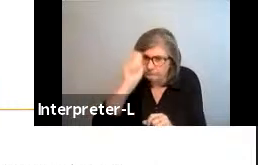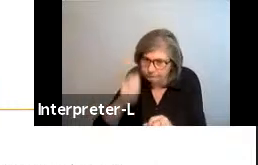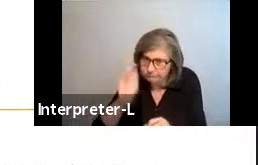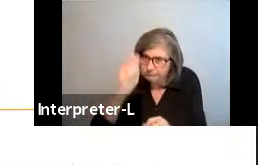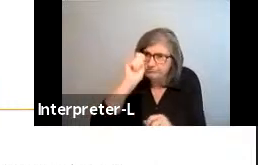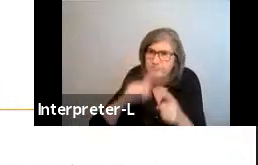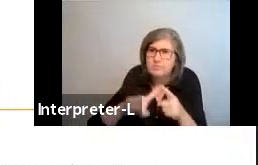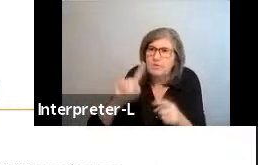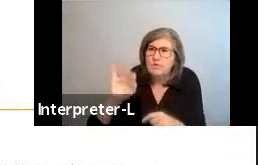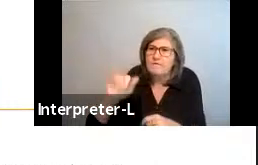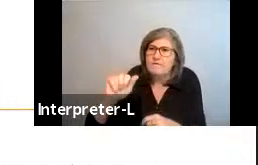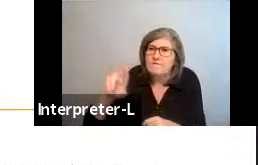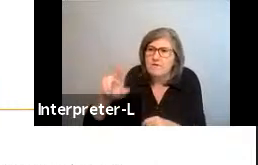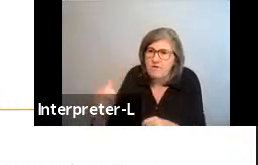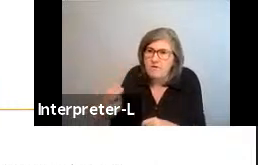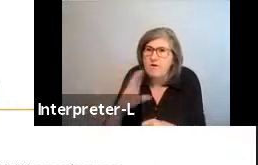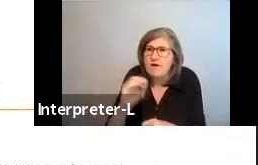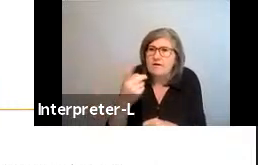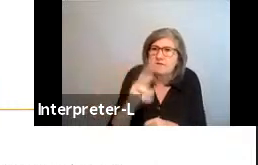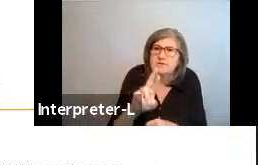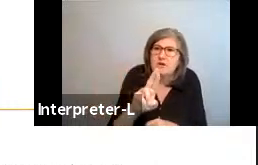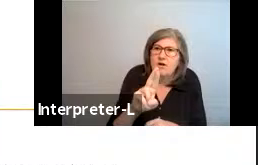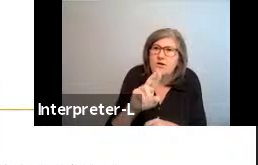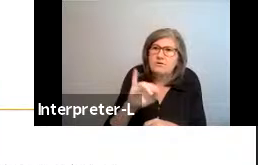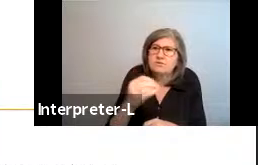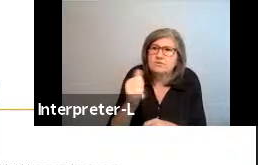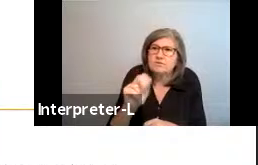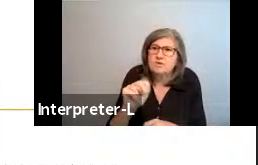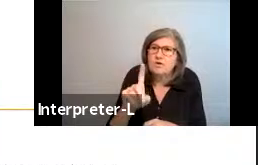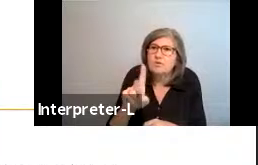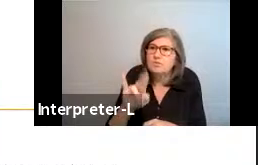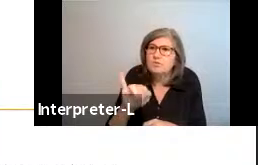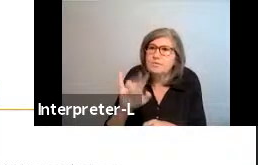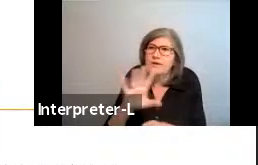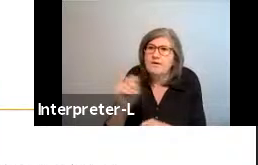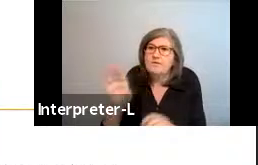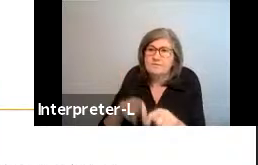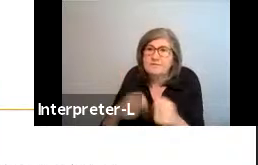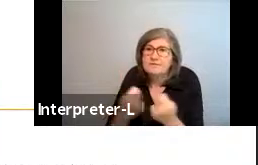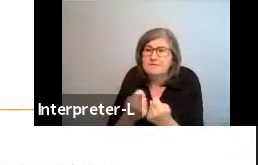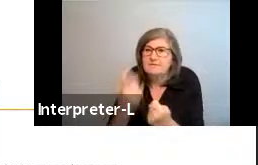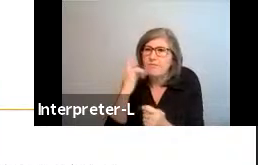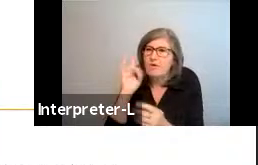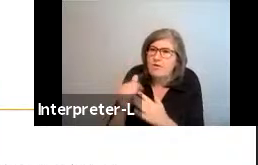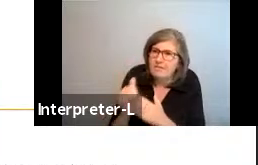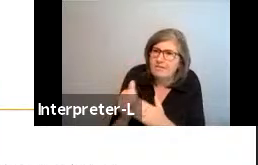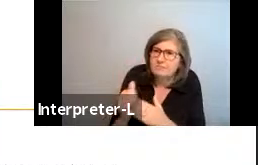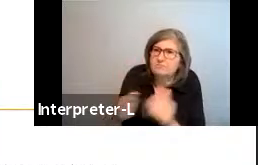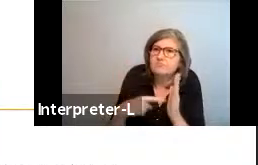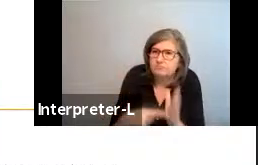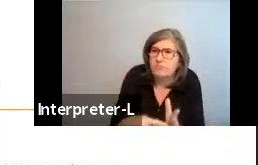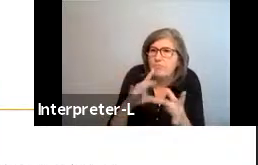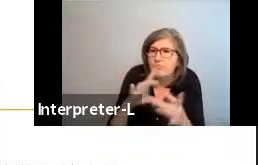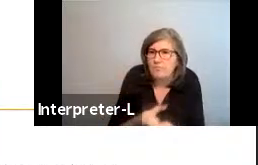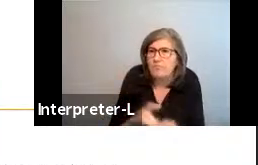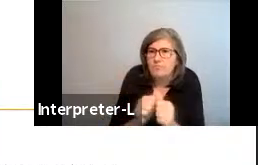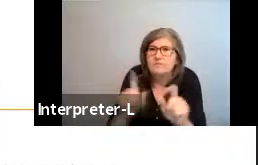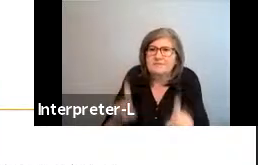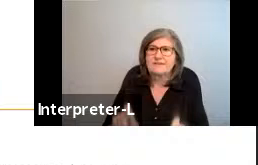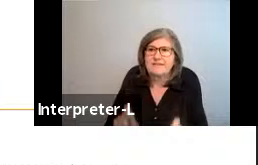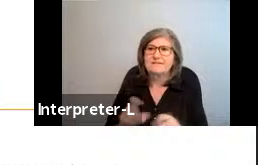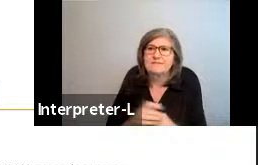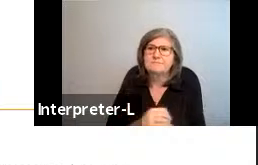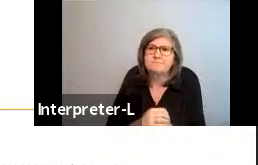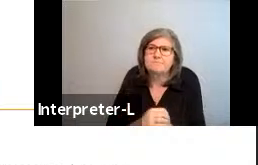Farah and Dr. Joan Duvey and their teams for the leadership that we're showing around testing.